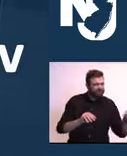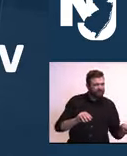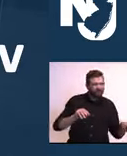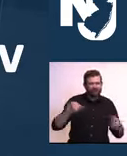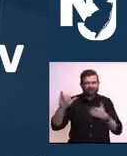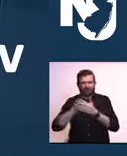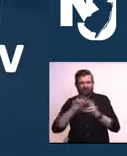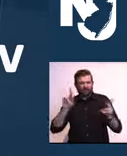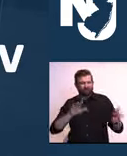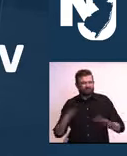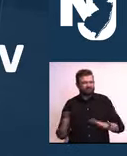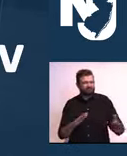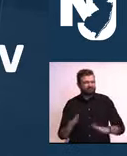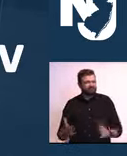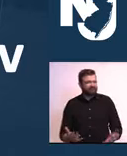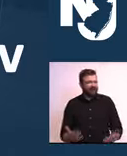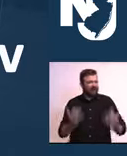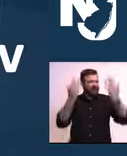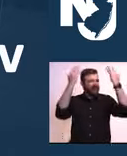awful tragedies, and